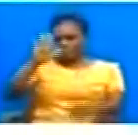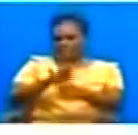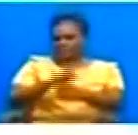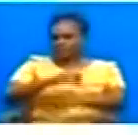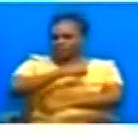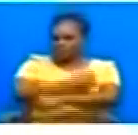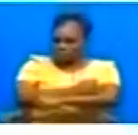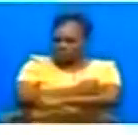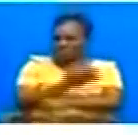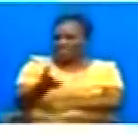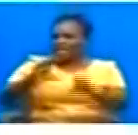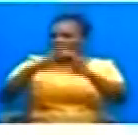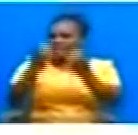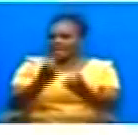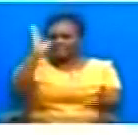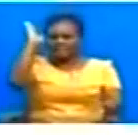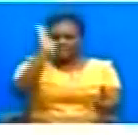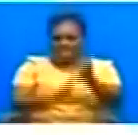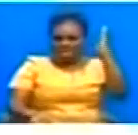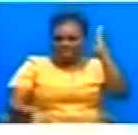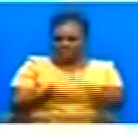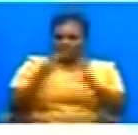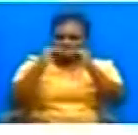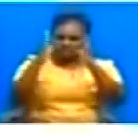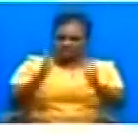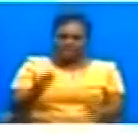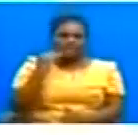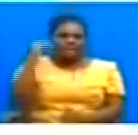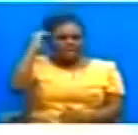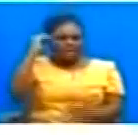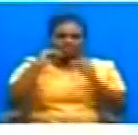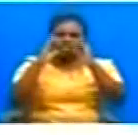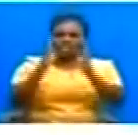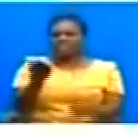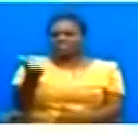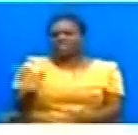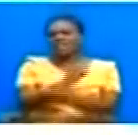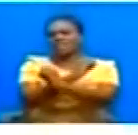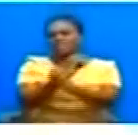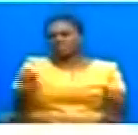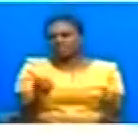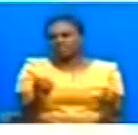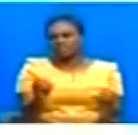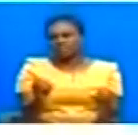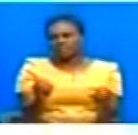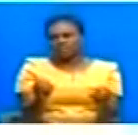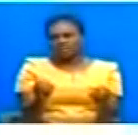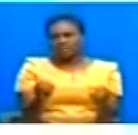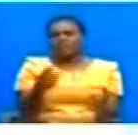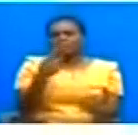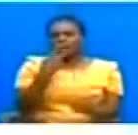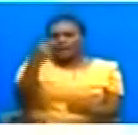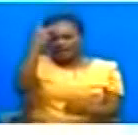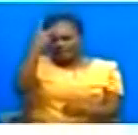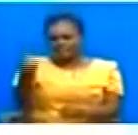there was no one in class. Either teachers, the principals and the head teachers had to source to the parents to